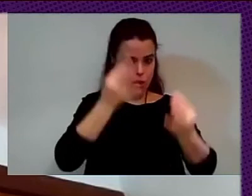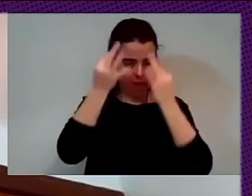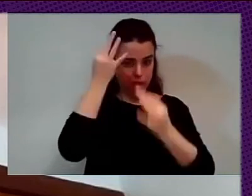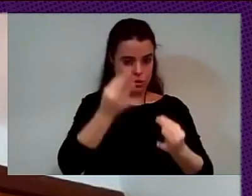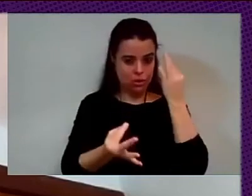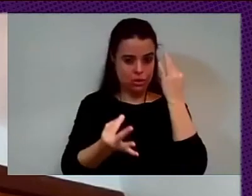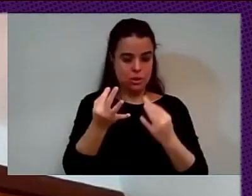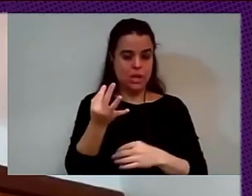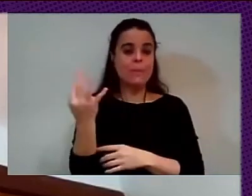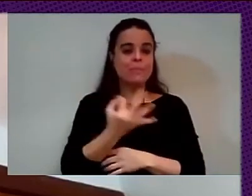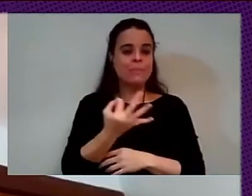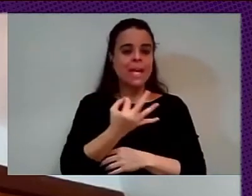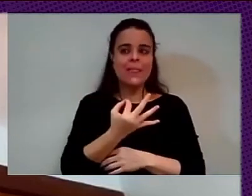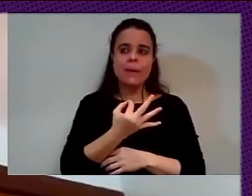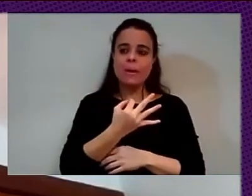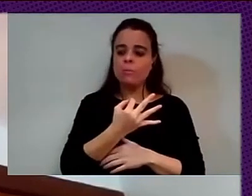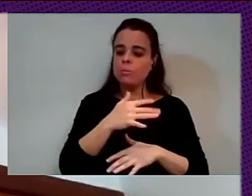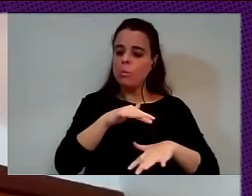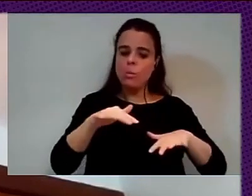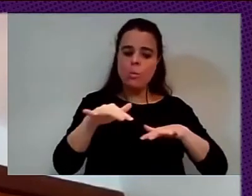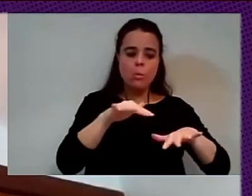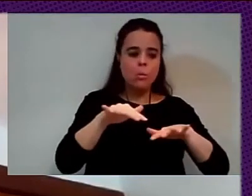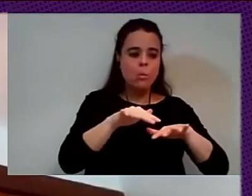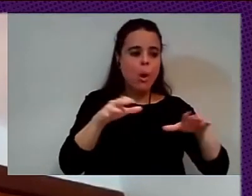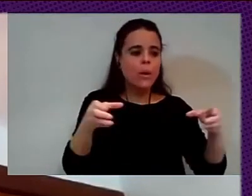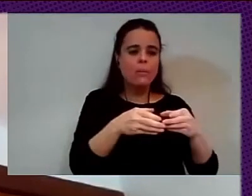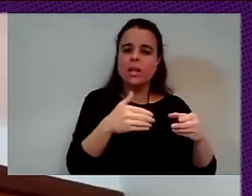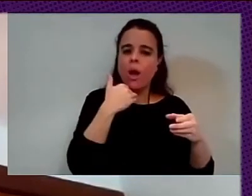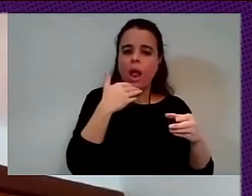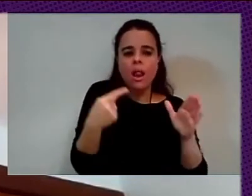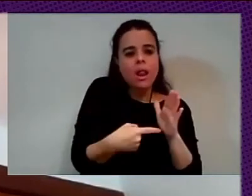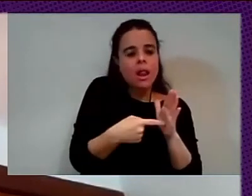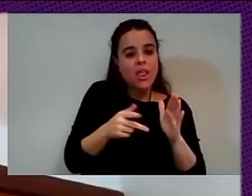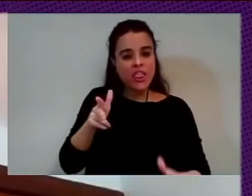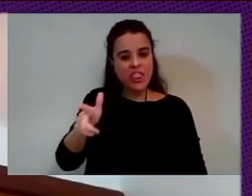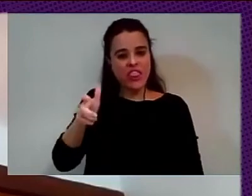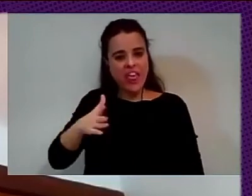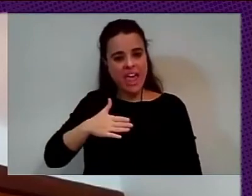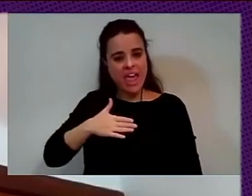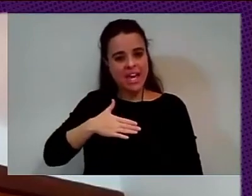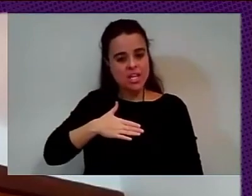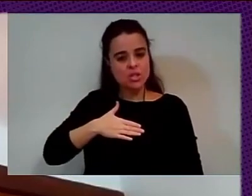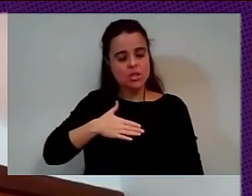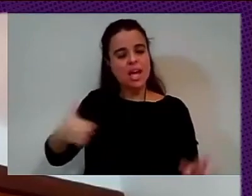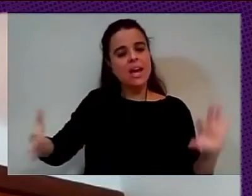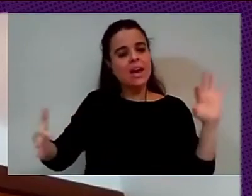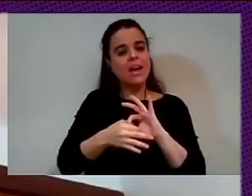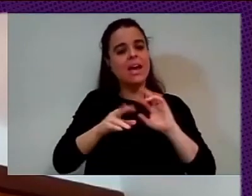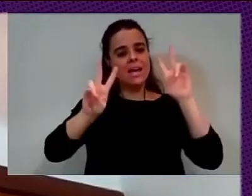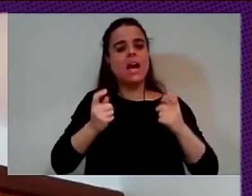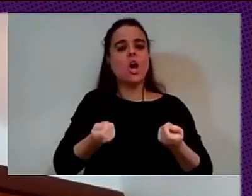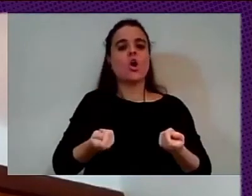demand a rights in terms of the control of the technology. And that's